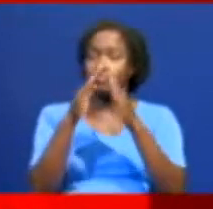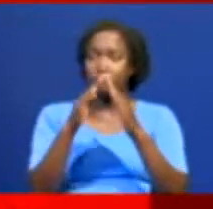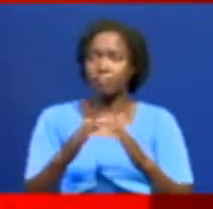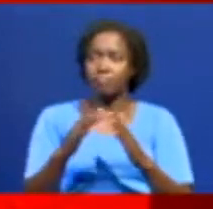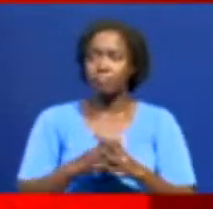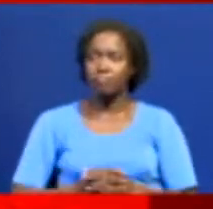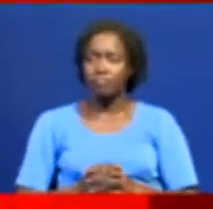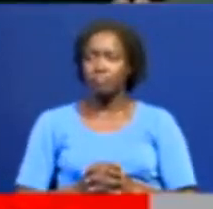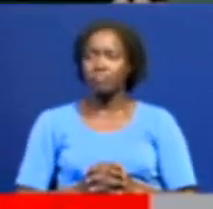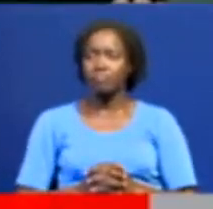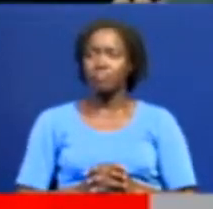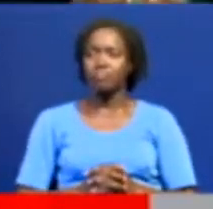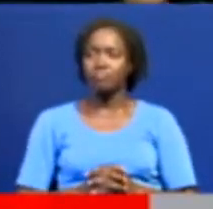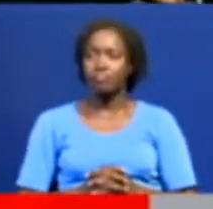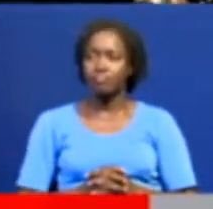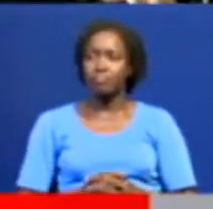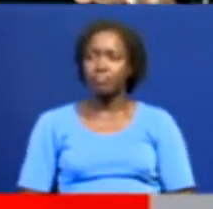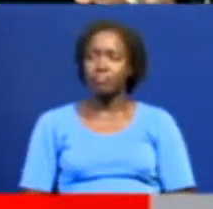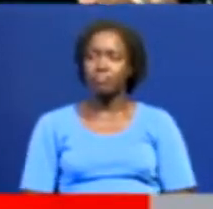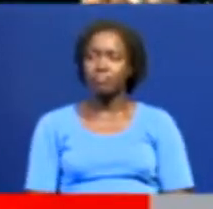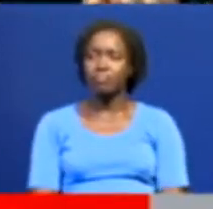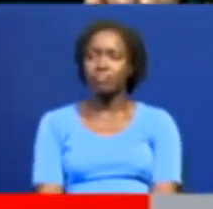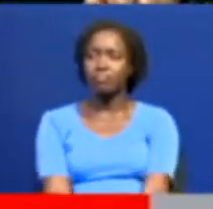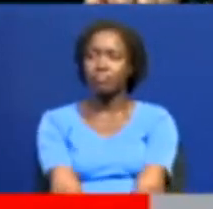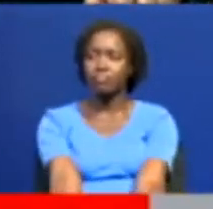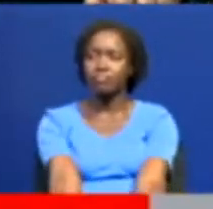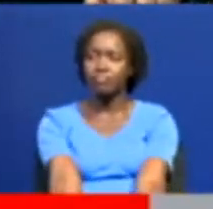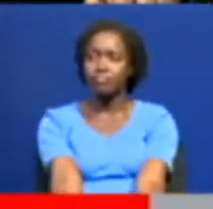Housing. Carol Njenga, take it away.